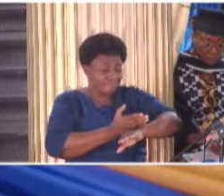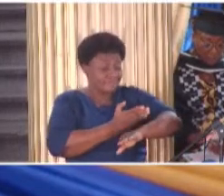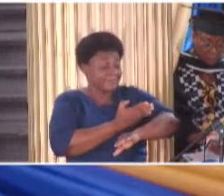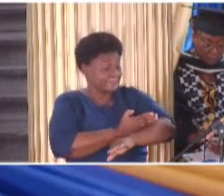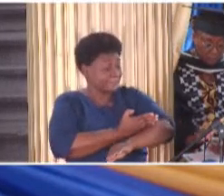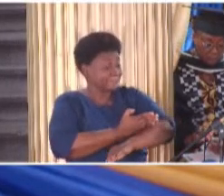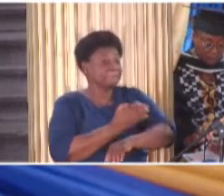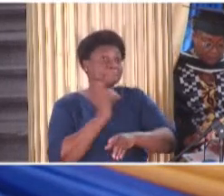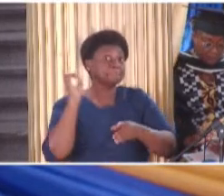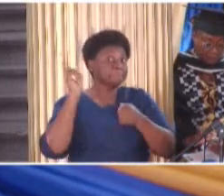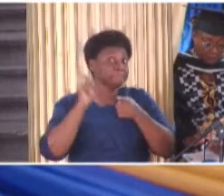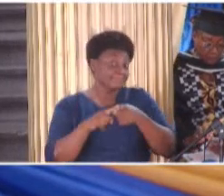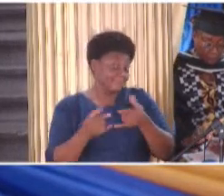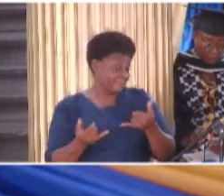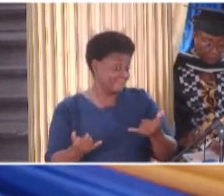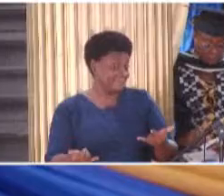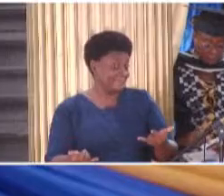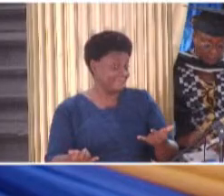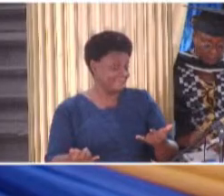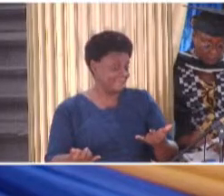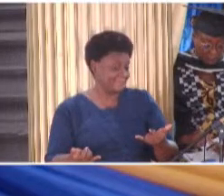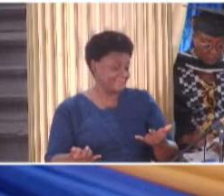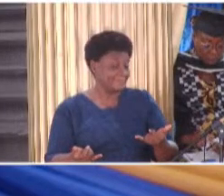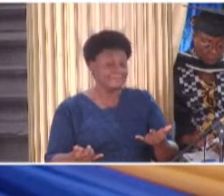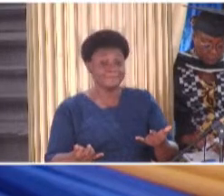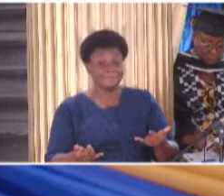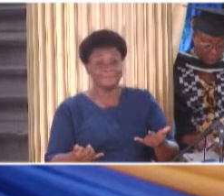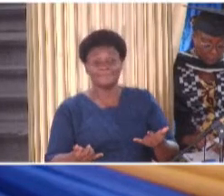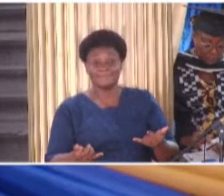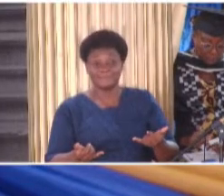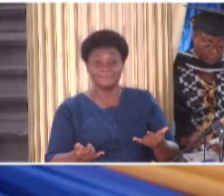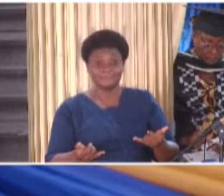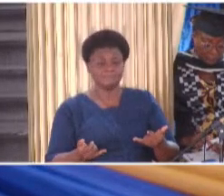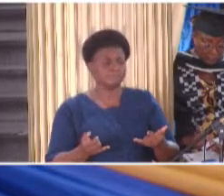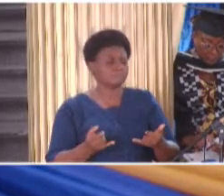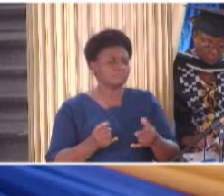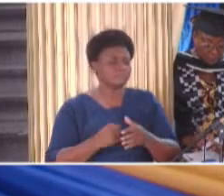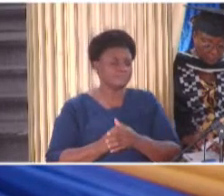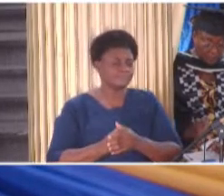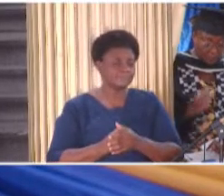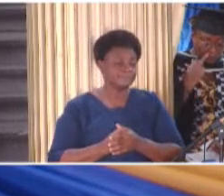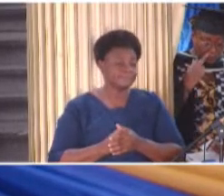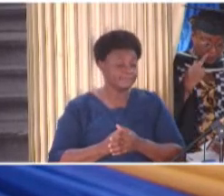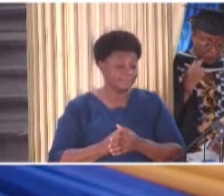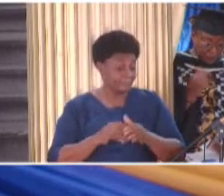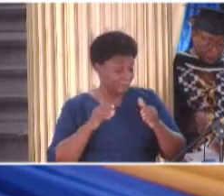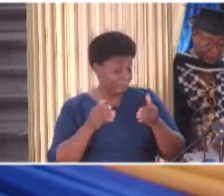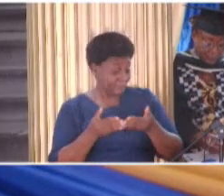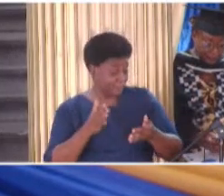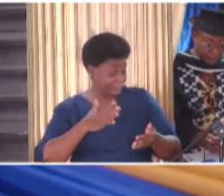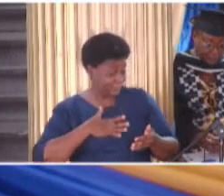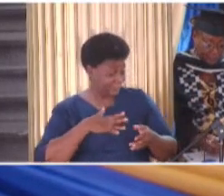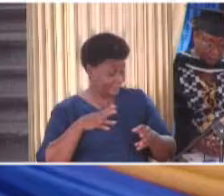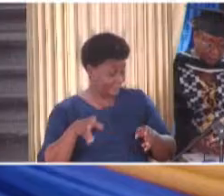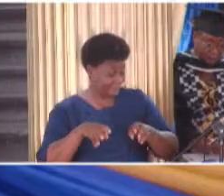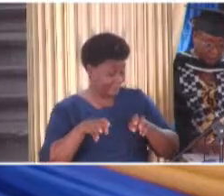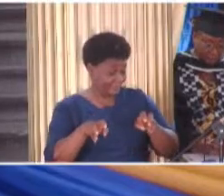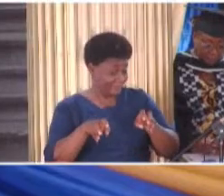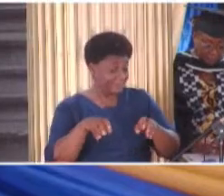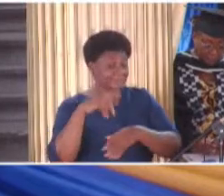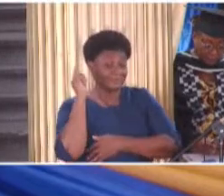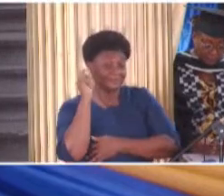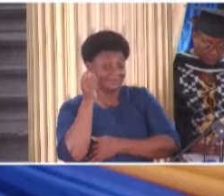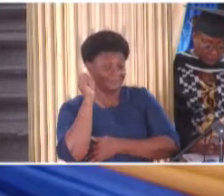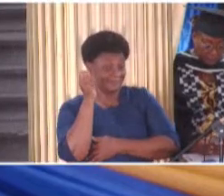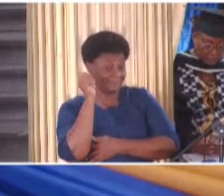until where I am now. You had it all when I was introduced. My journey is therefore a